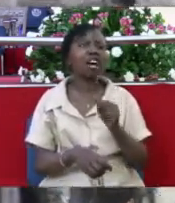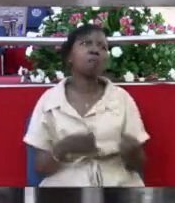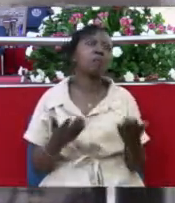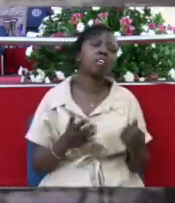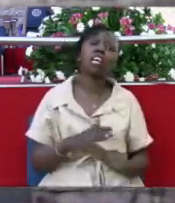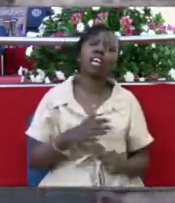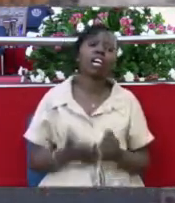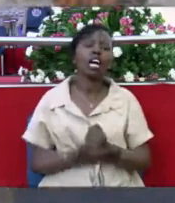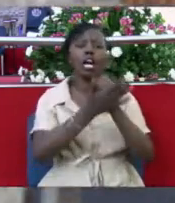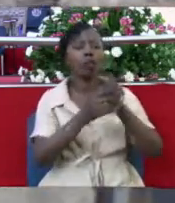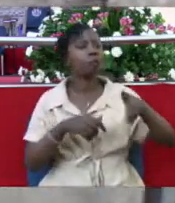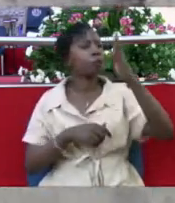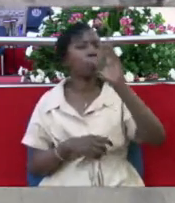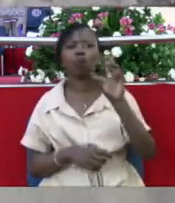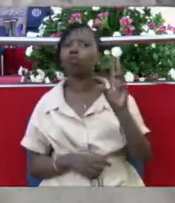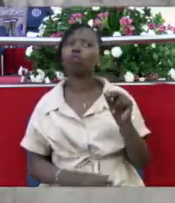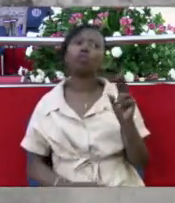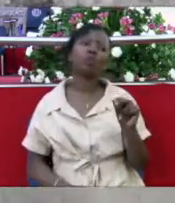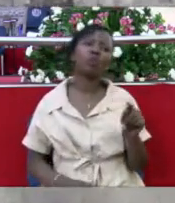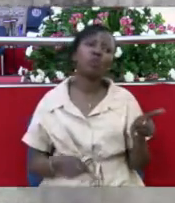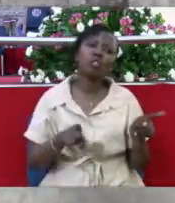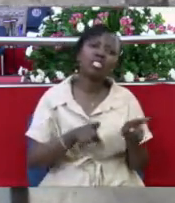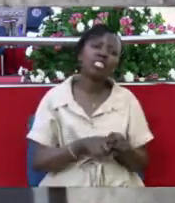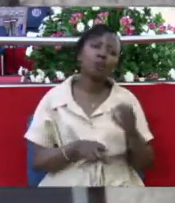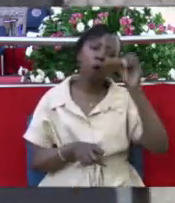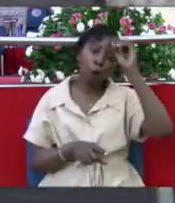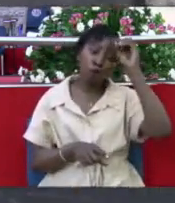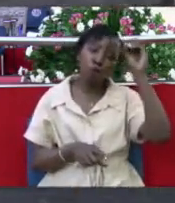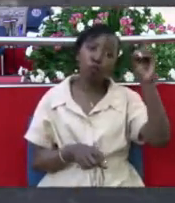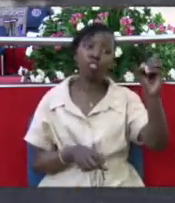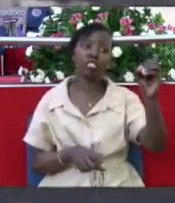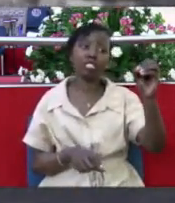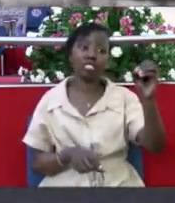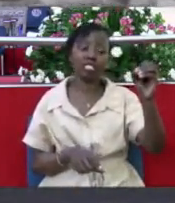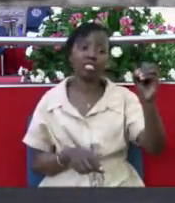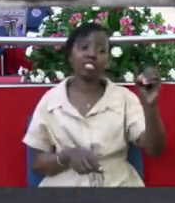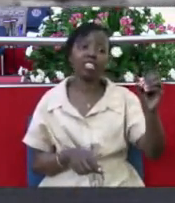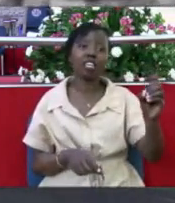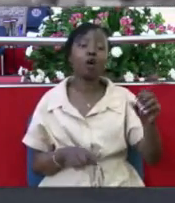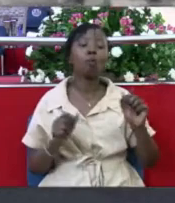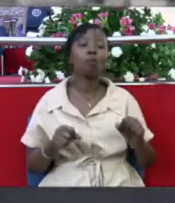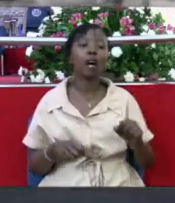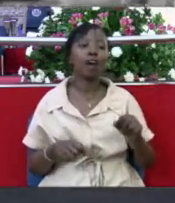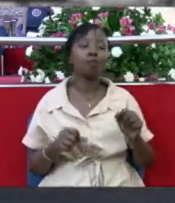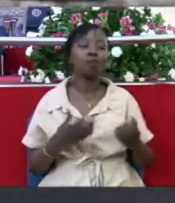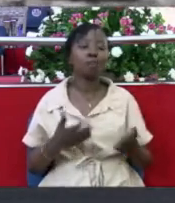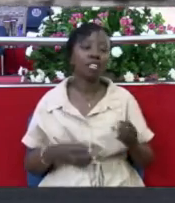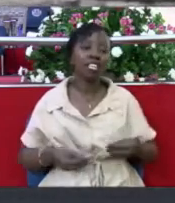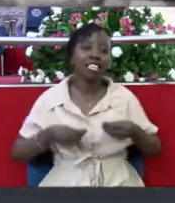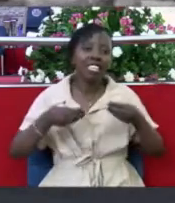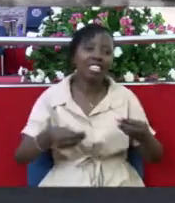It is a privilege. It is a privilege to give to God. It